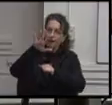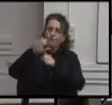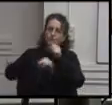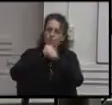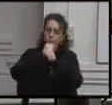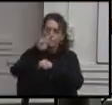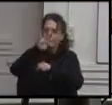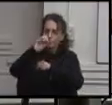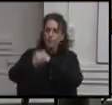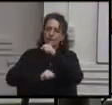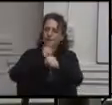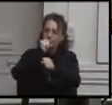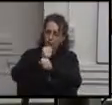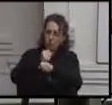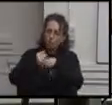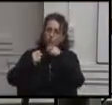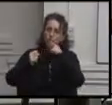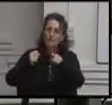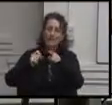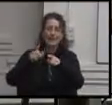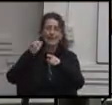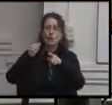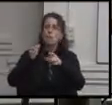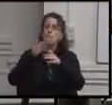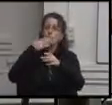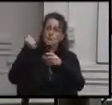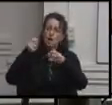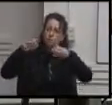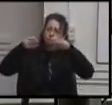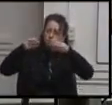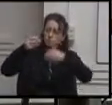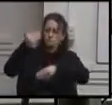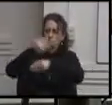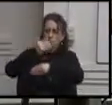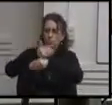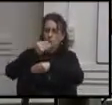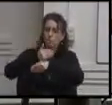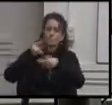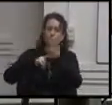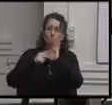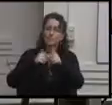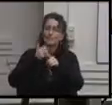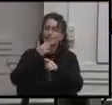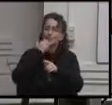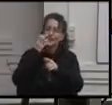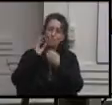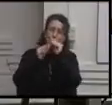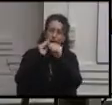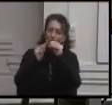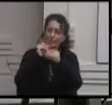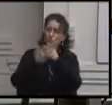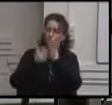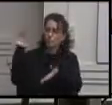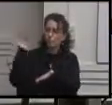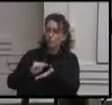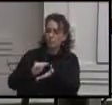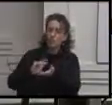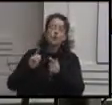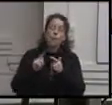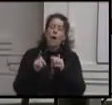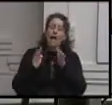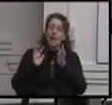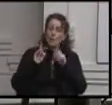and they reduce the maintenance costs for the building. But they increase the upfront cost. Heat